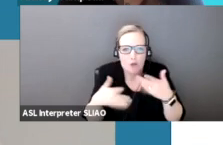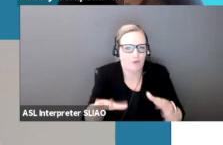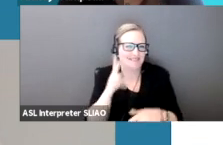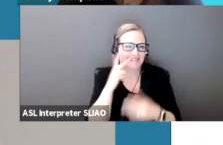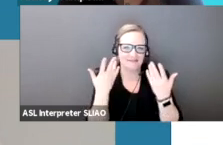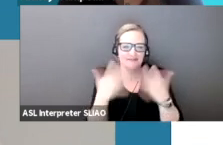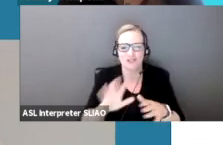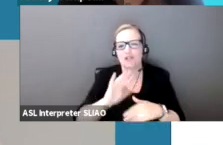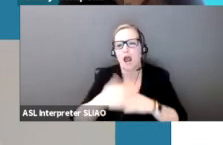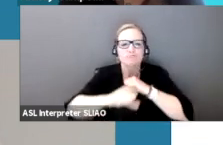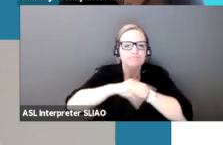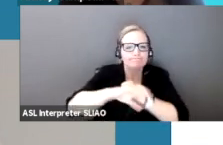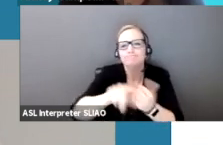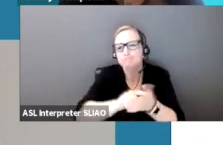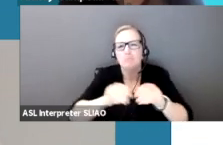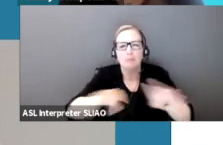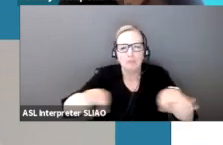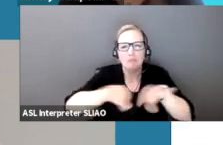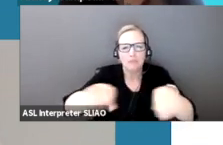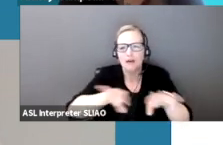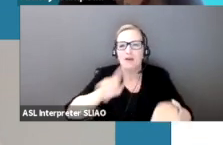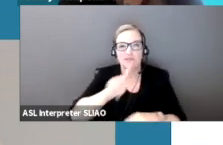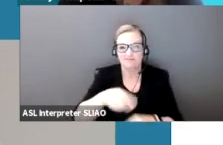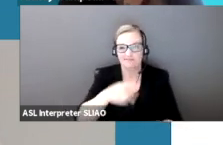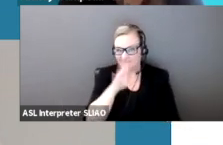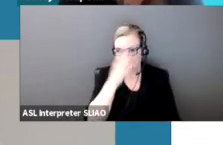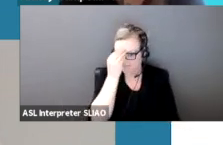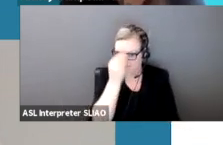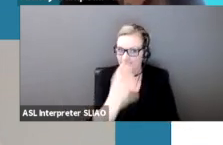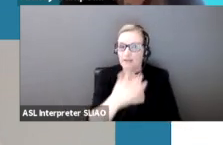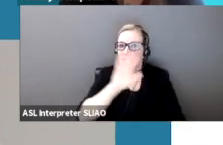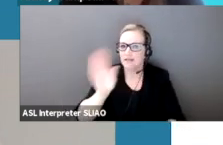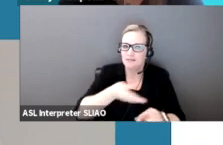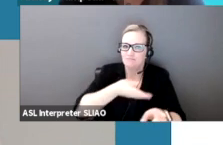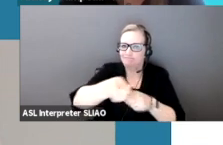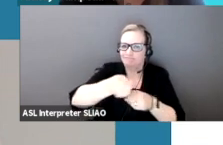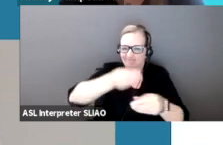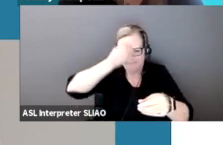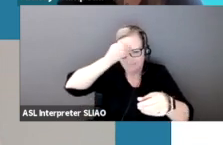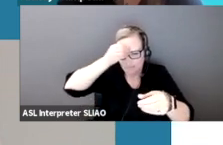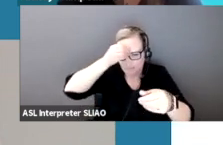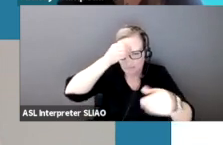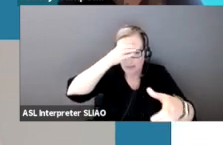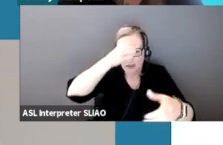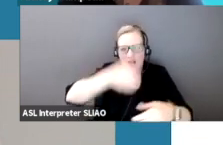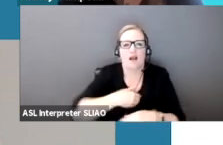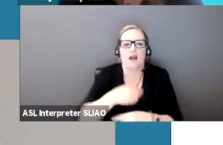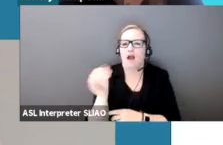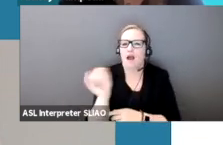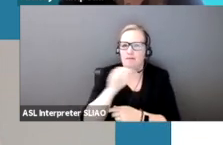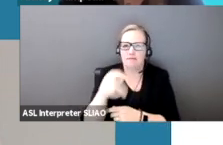has plenty of experience in different IP trademark portfolios and has done